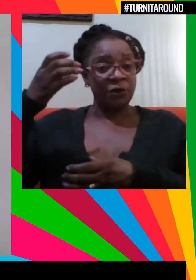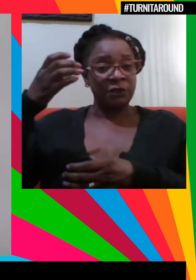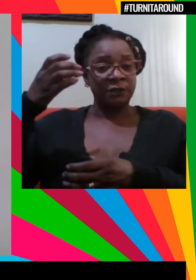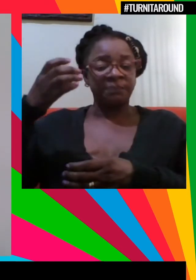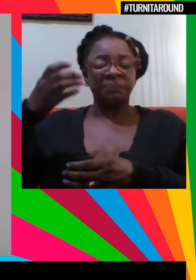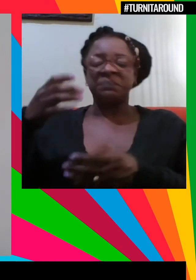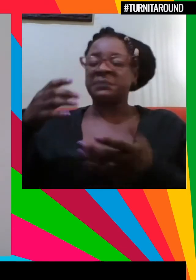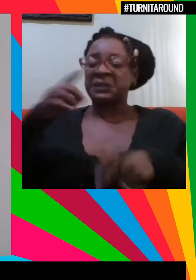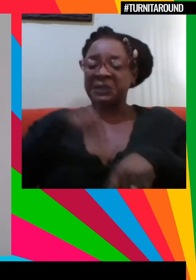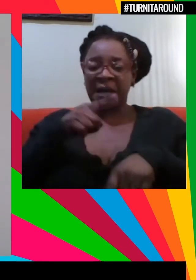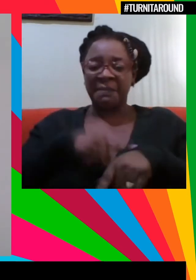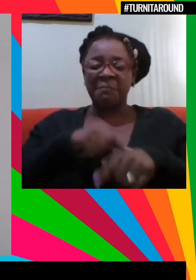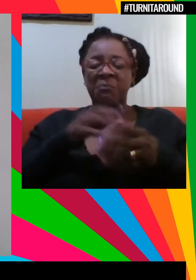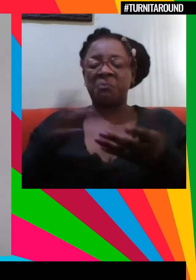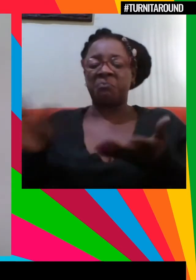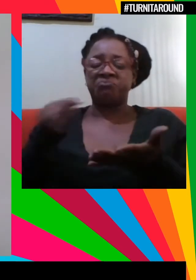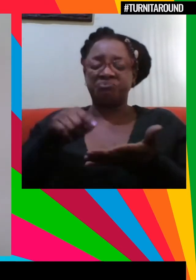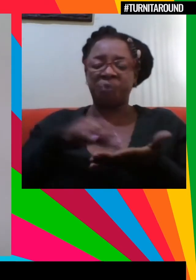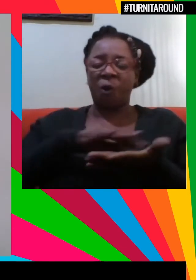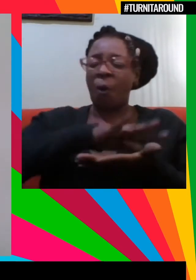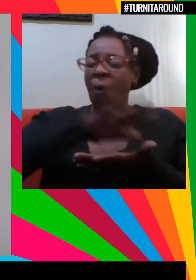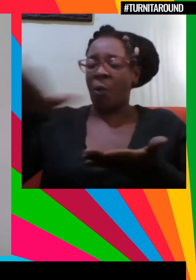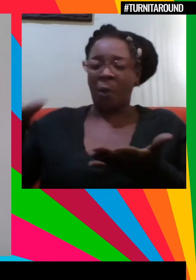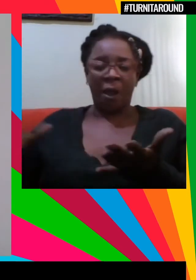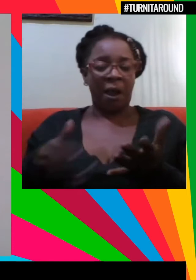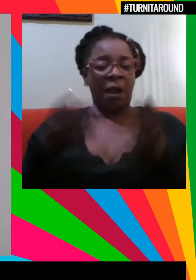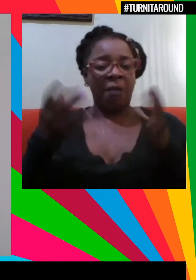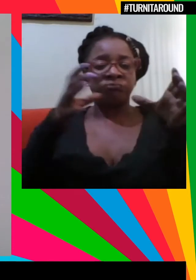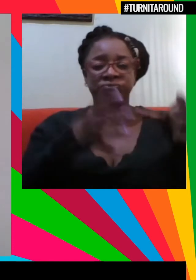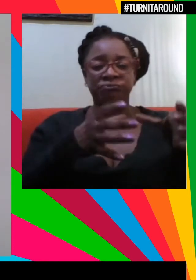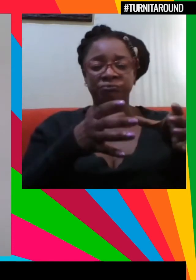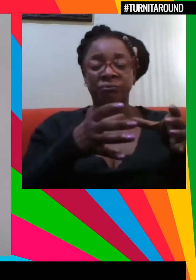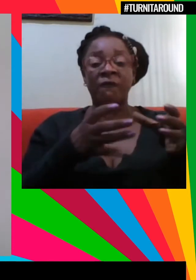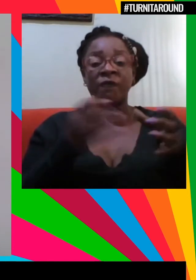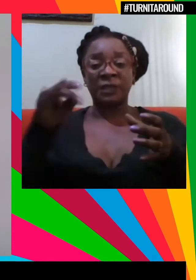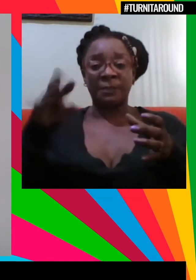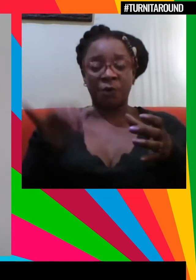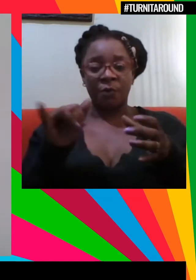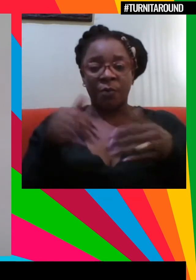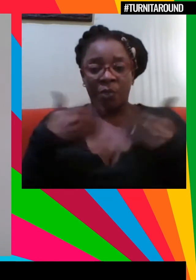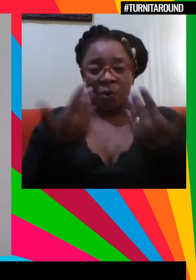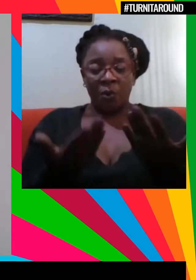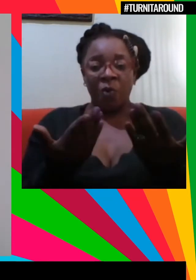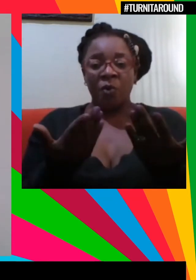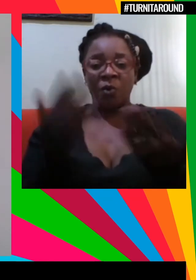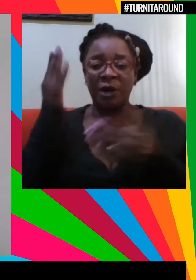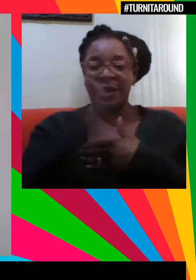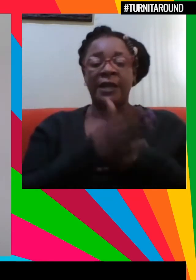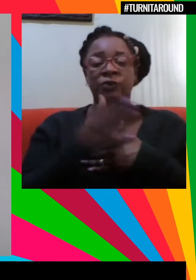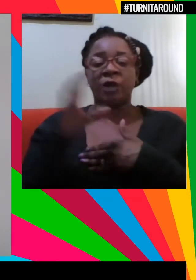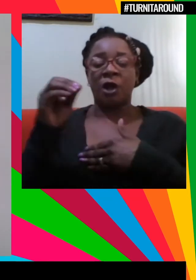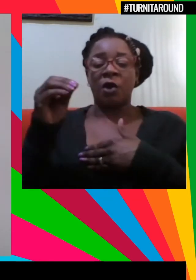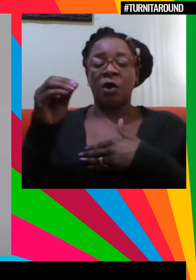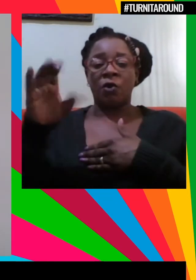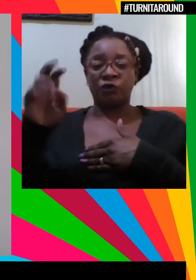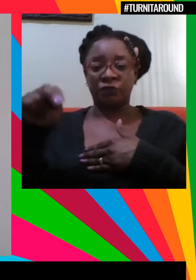the storage, collapse the canals, and go to the landfill or straight to the ocean. That creates a